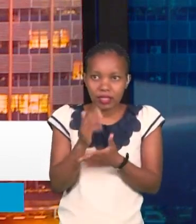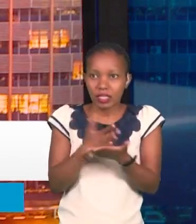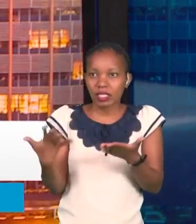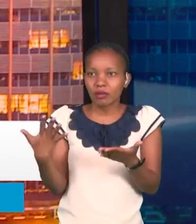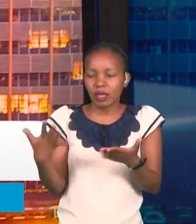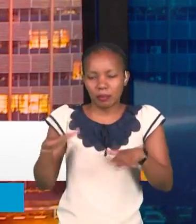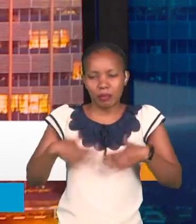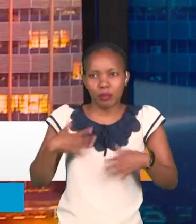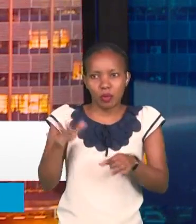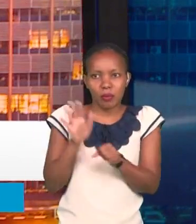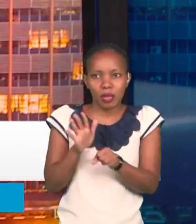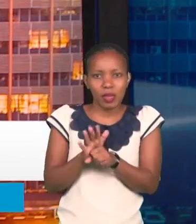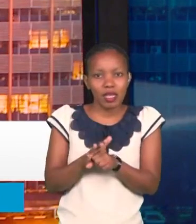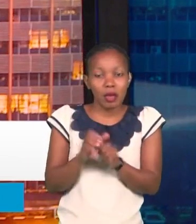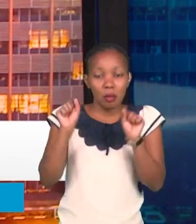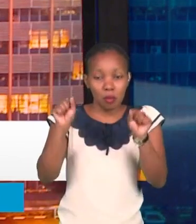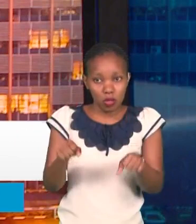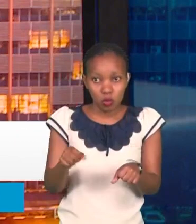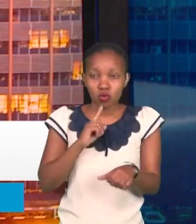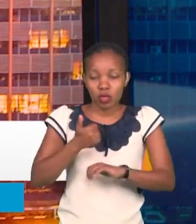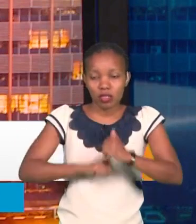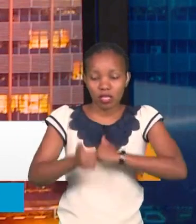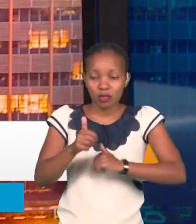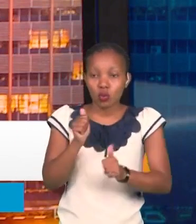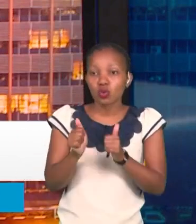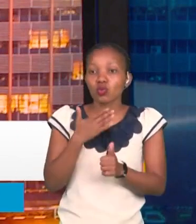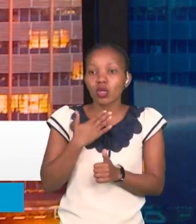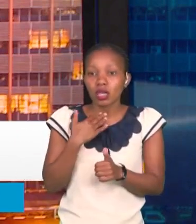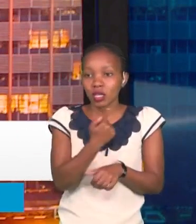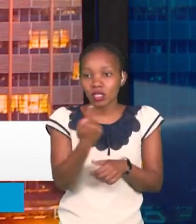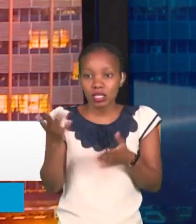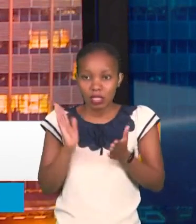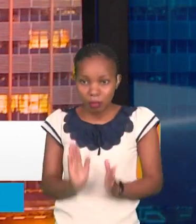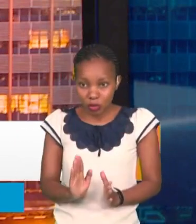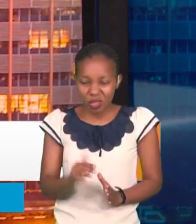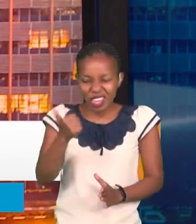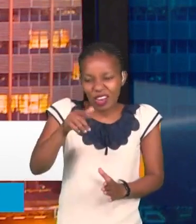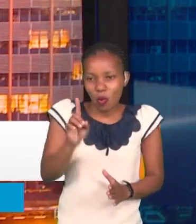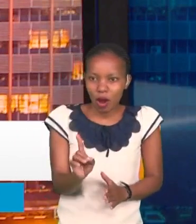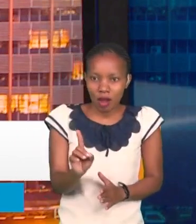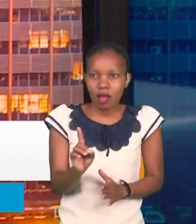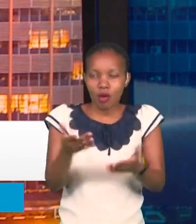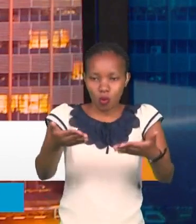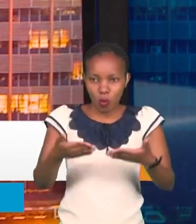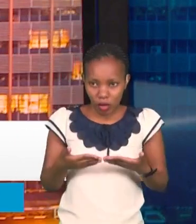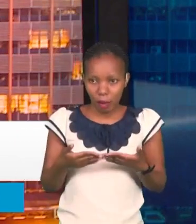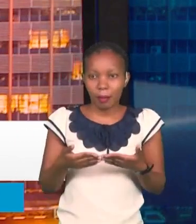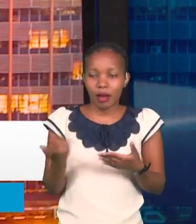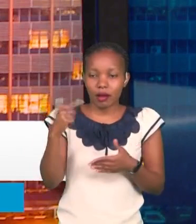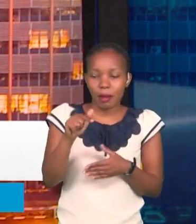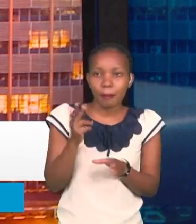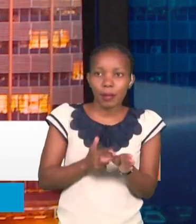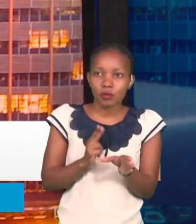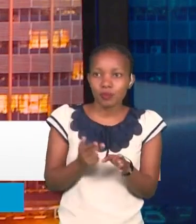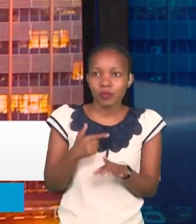a larger percent of us can do. So it's an activity that would want everyone and anyone welcome to come participate. That